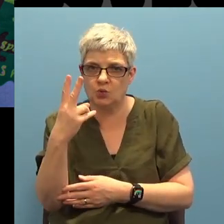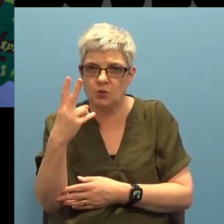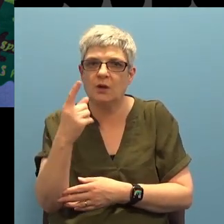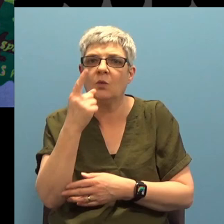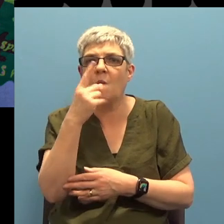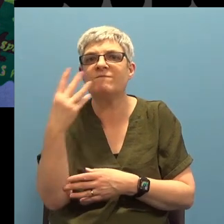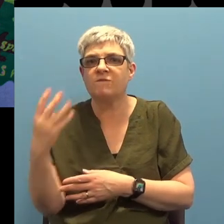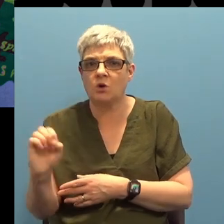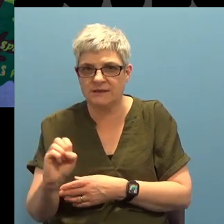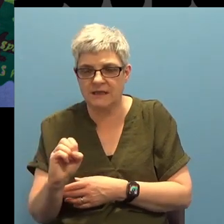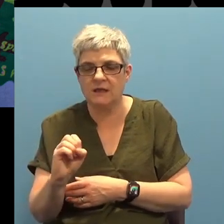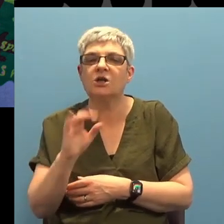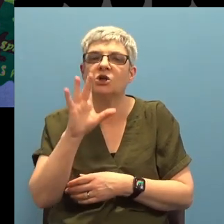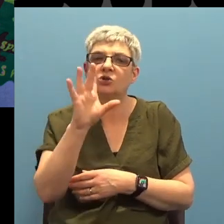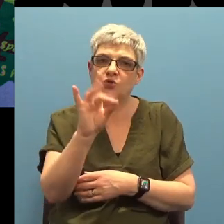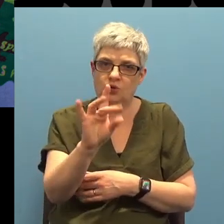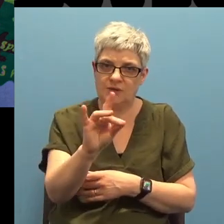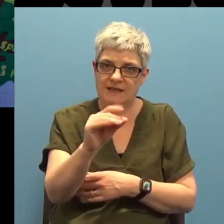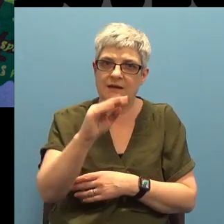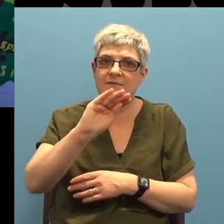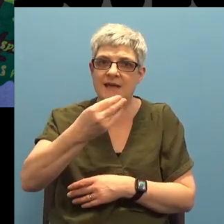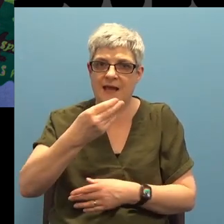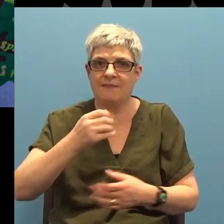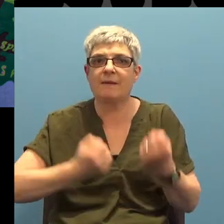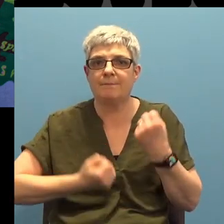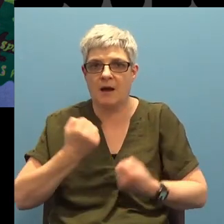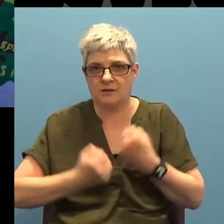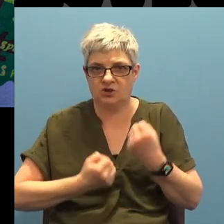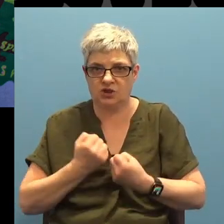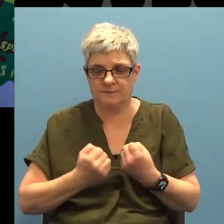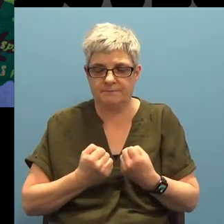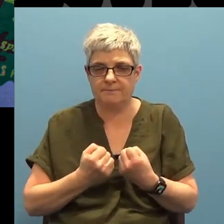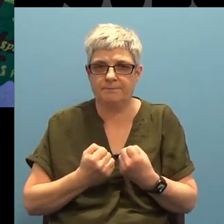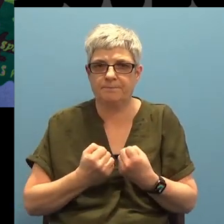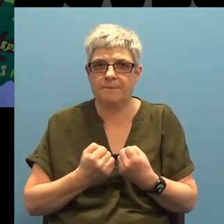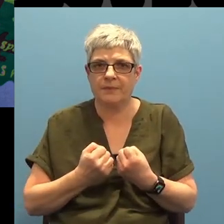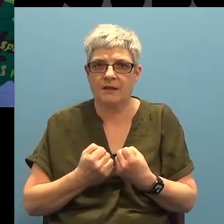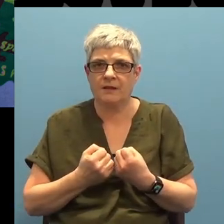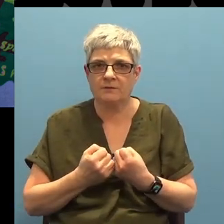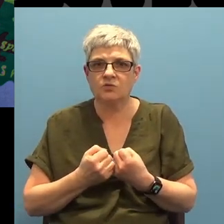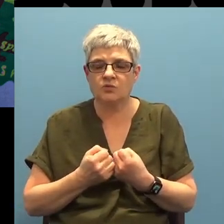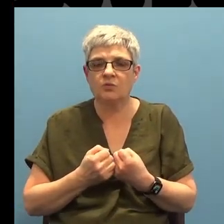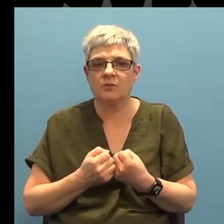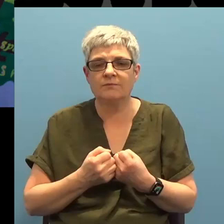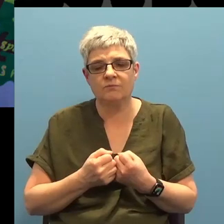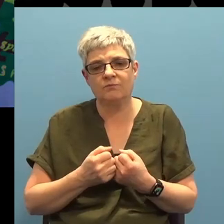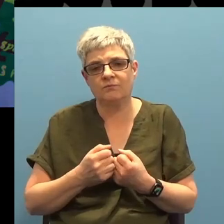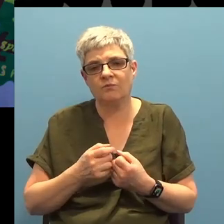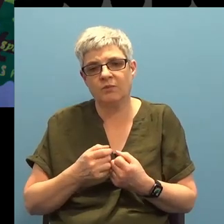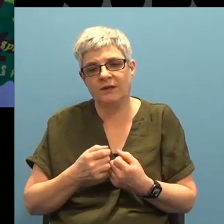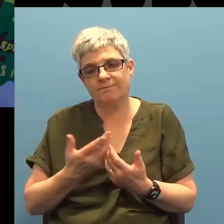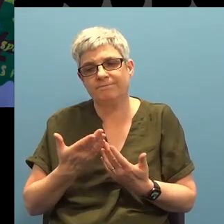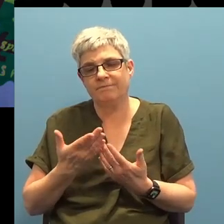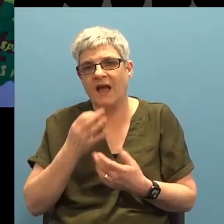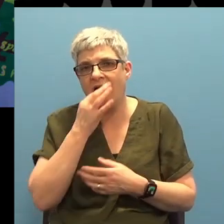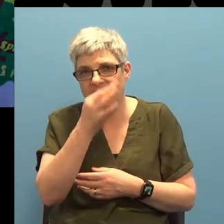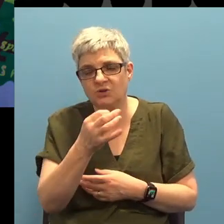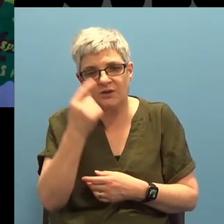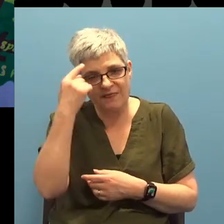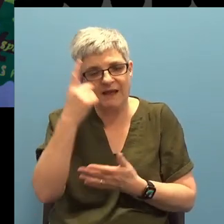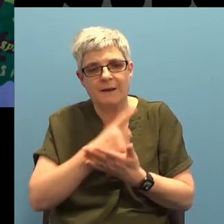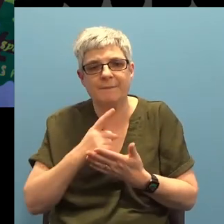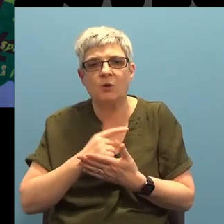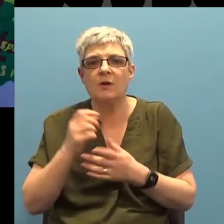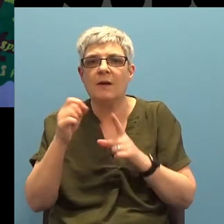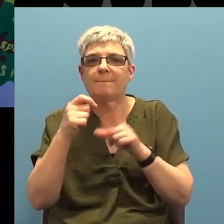about 1:40 on Tuesday, the 9th of March. And we commend all of Pat's family to your thoughts and